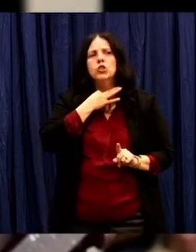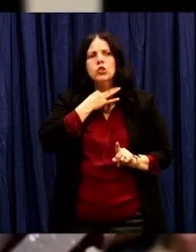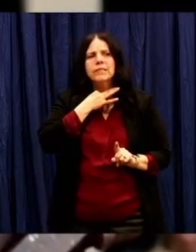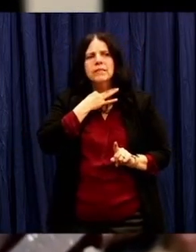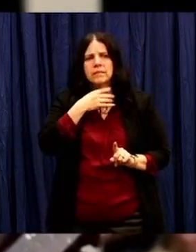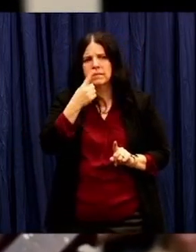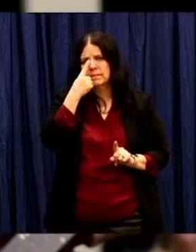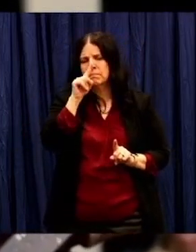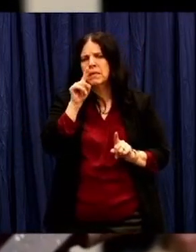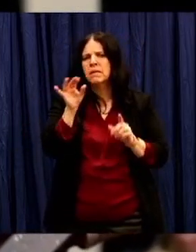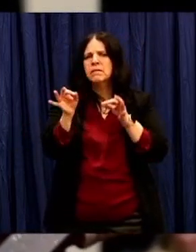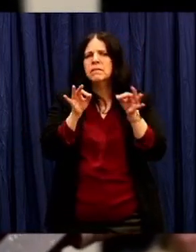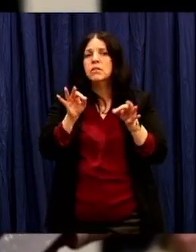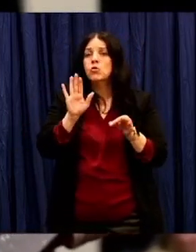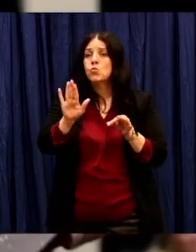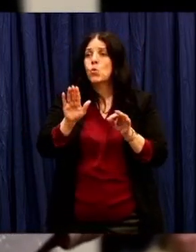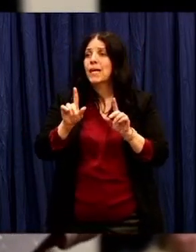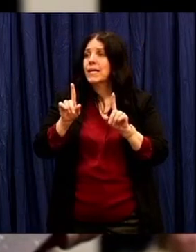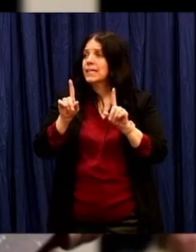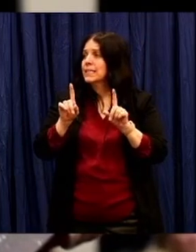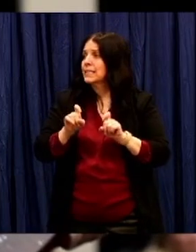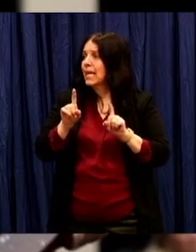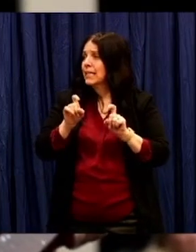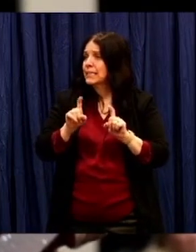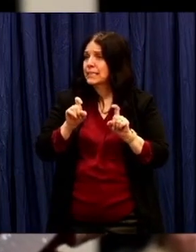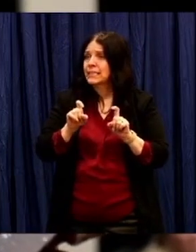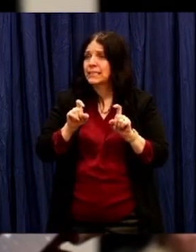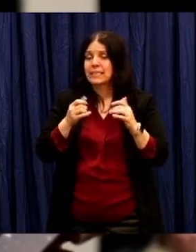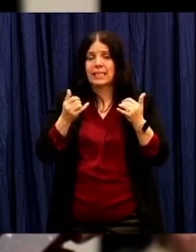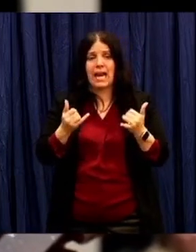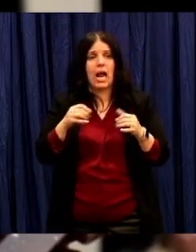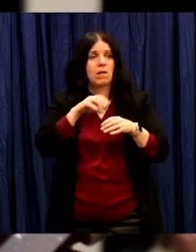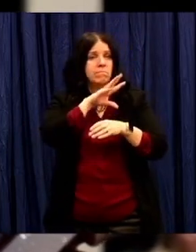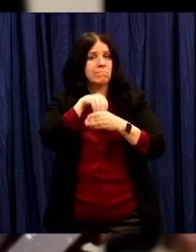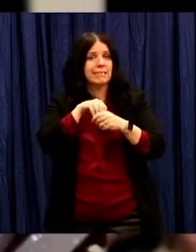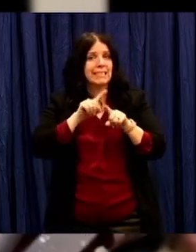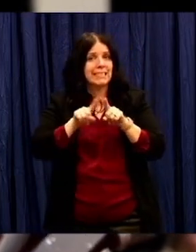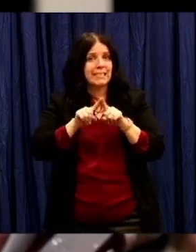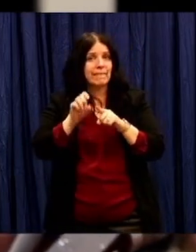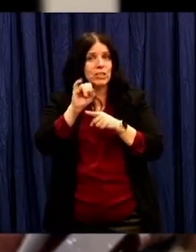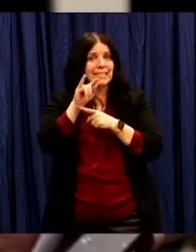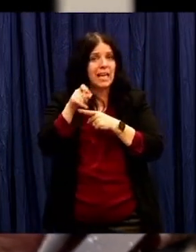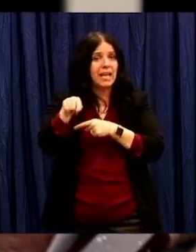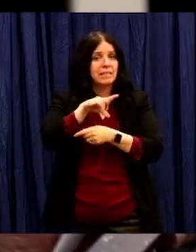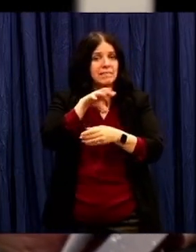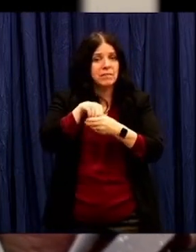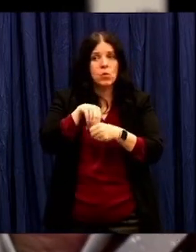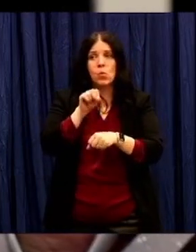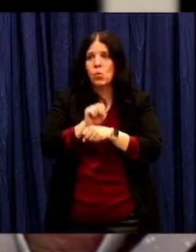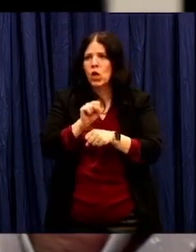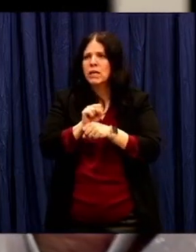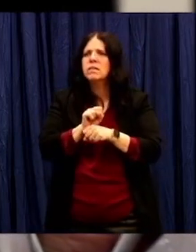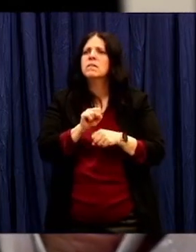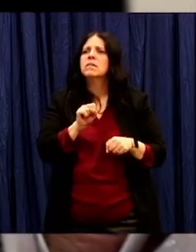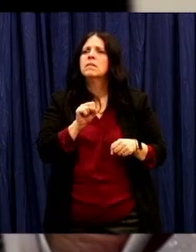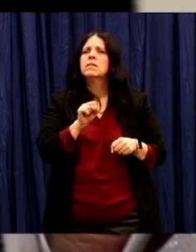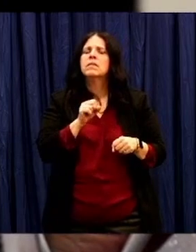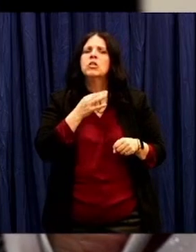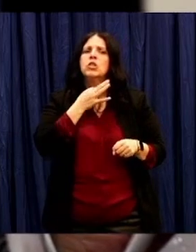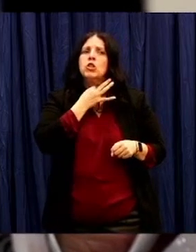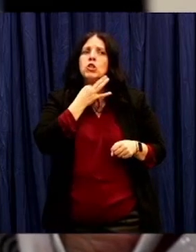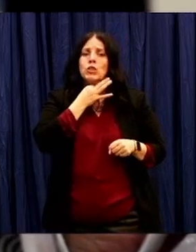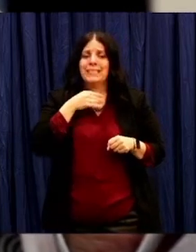the testing that you're doing on the various sites and things that you work on. How many of your testers are people